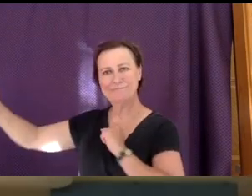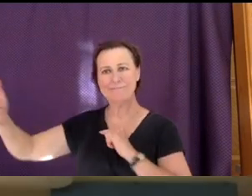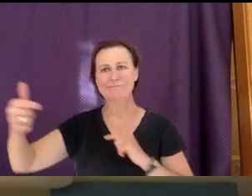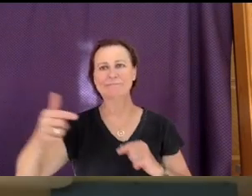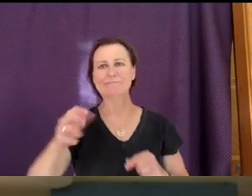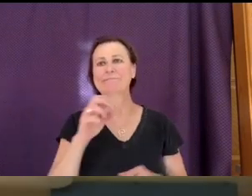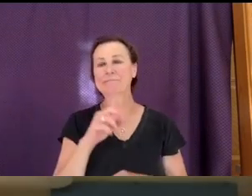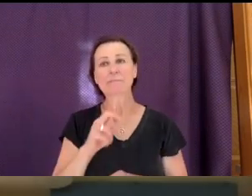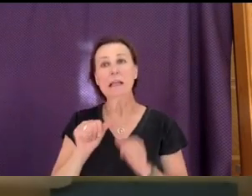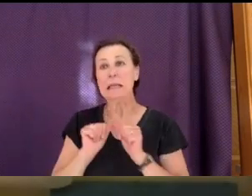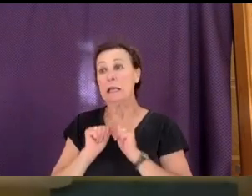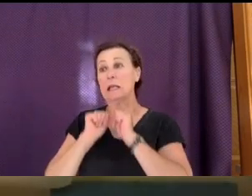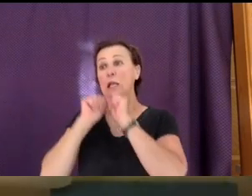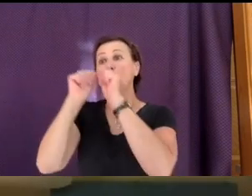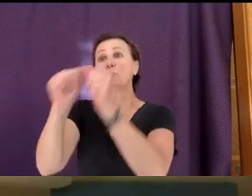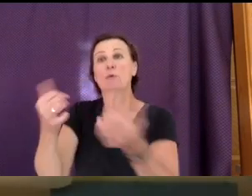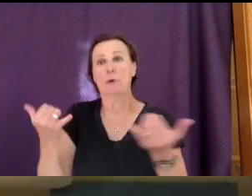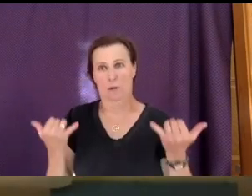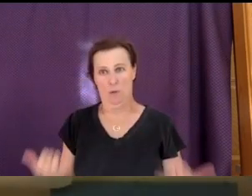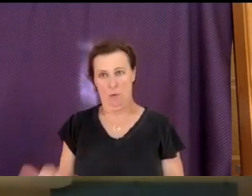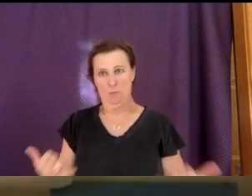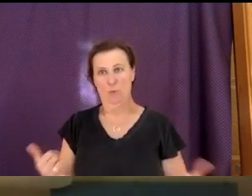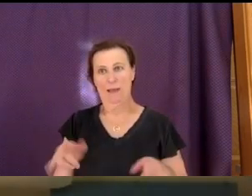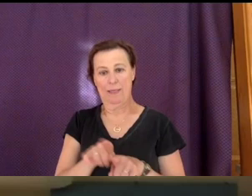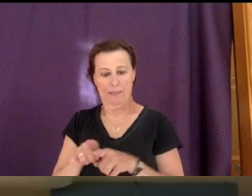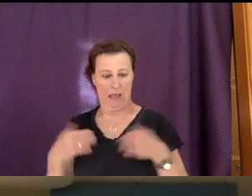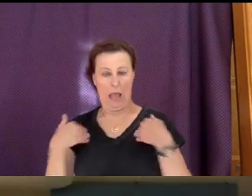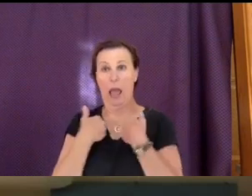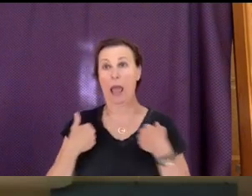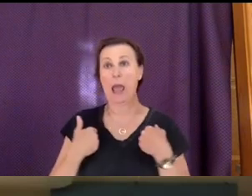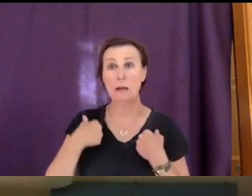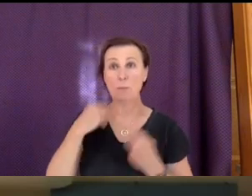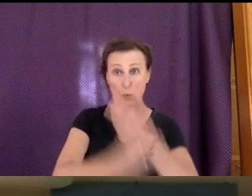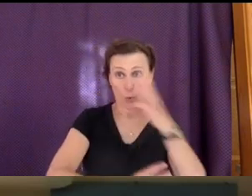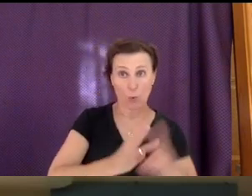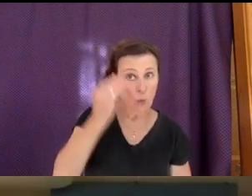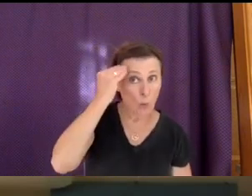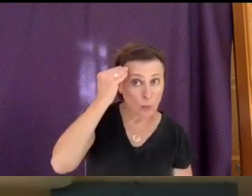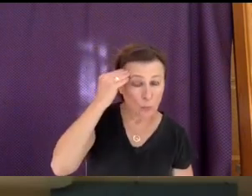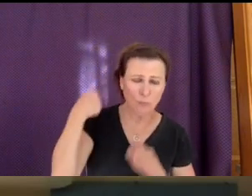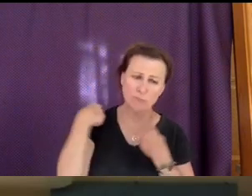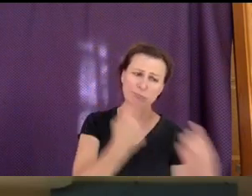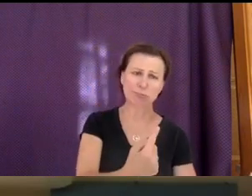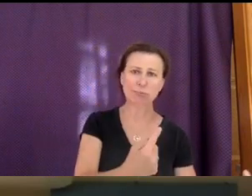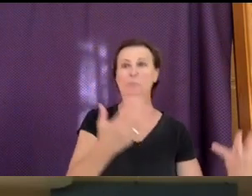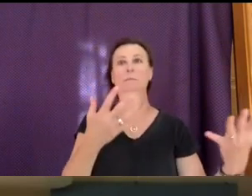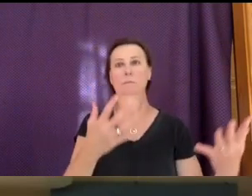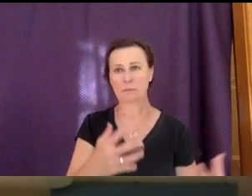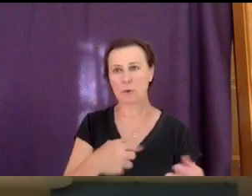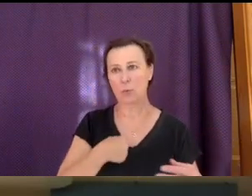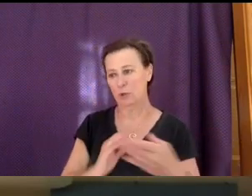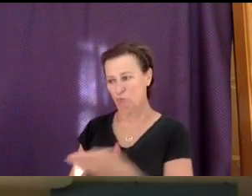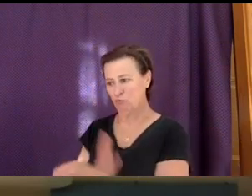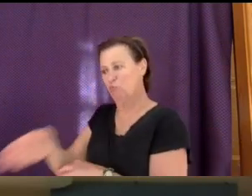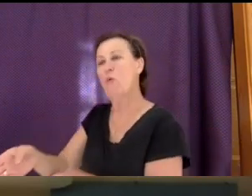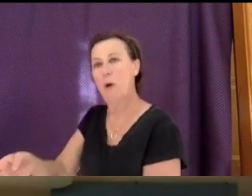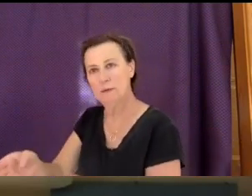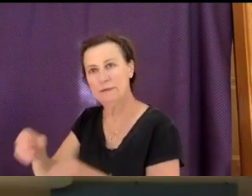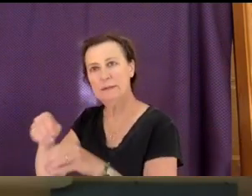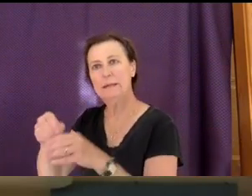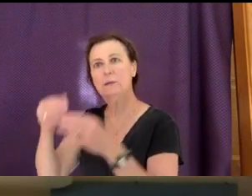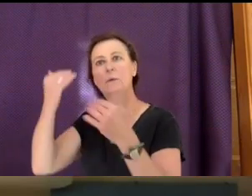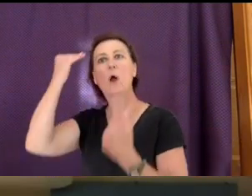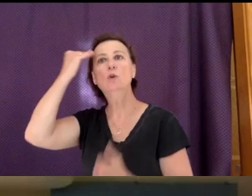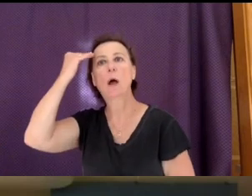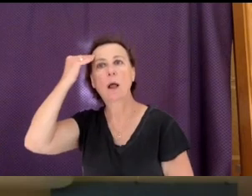present that the animal world had known for ages was shattered. We had crossed over into a knowledge